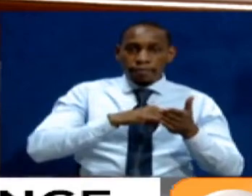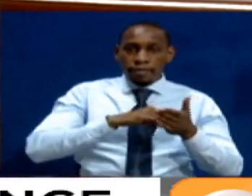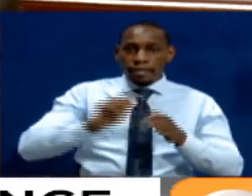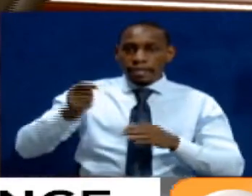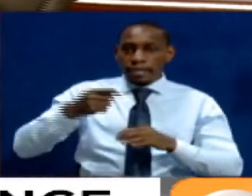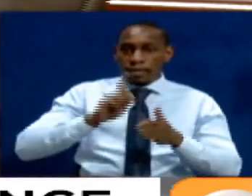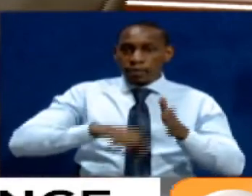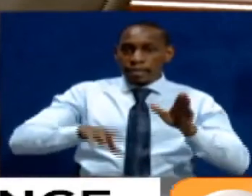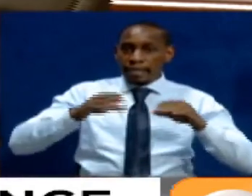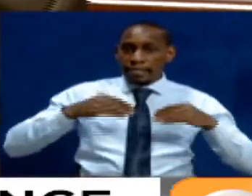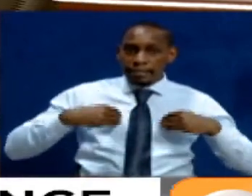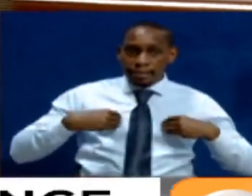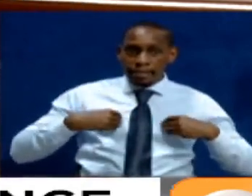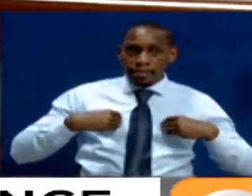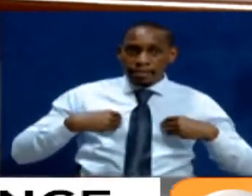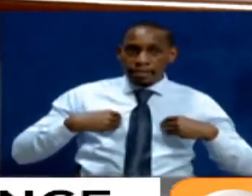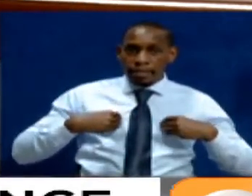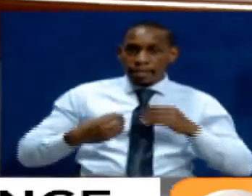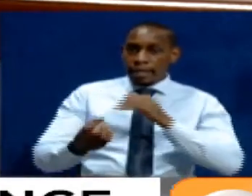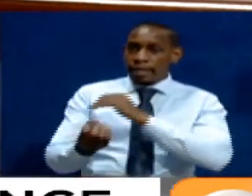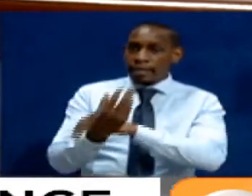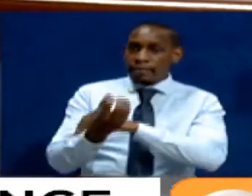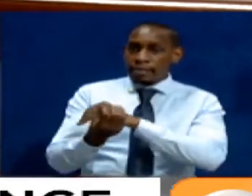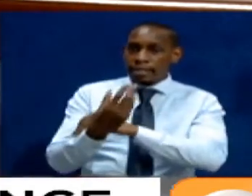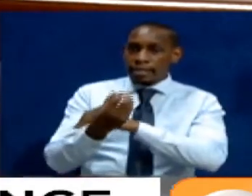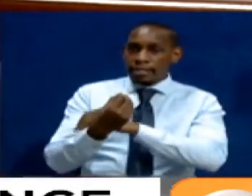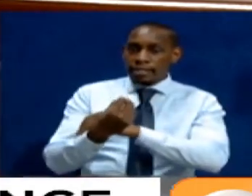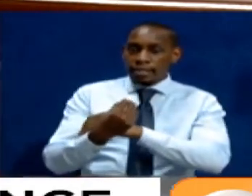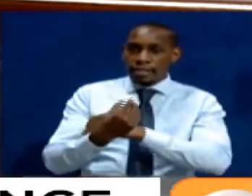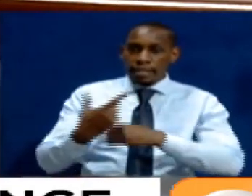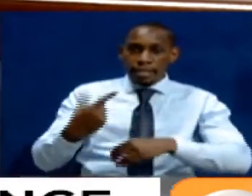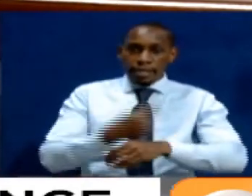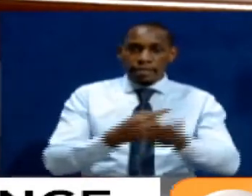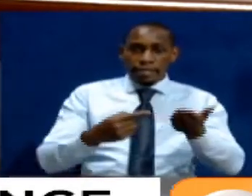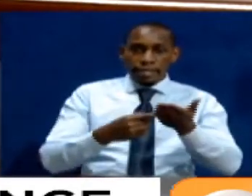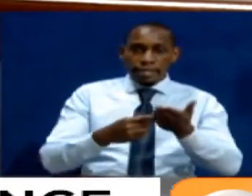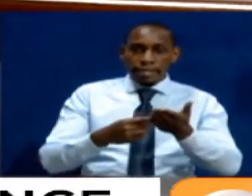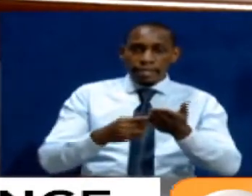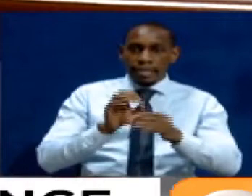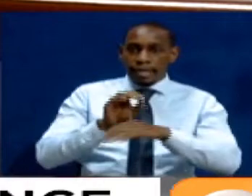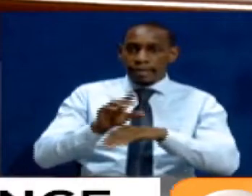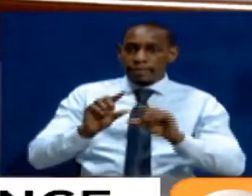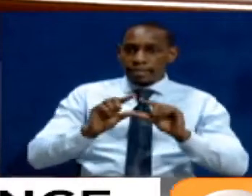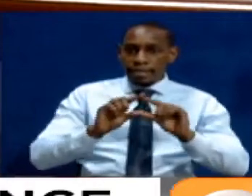country adopted on the advice of the Immunization Technical Advisory Group.